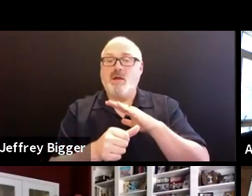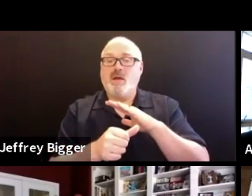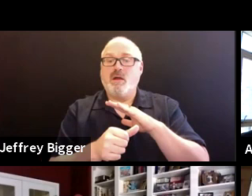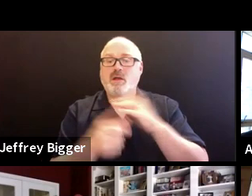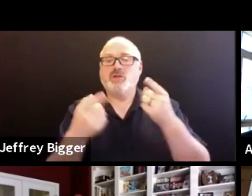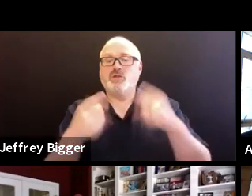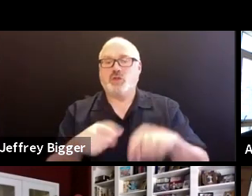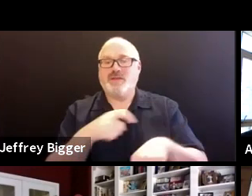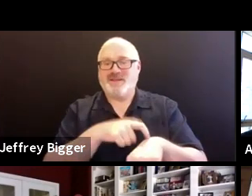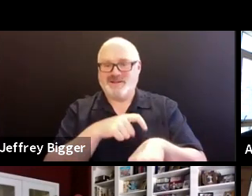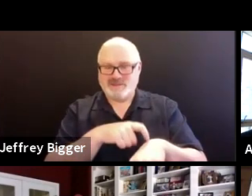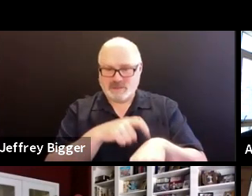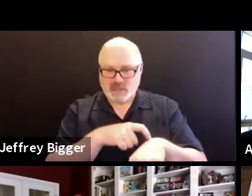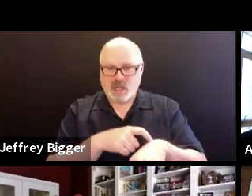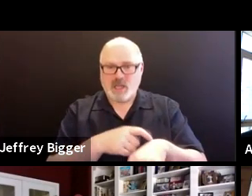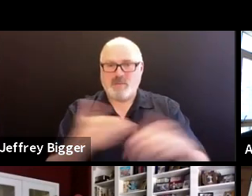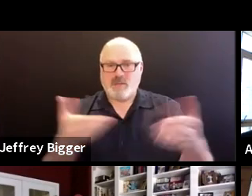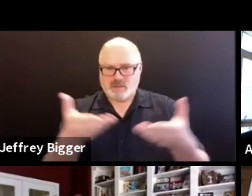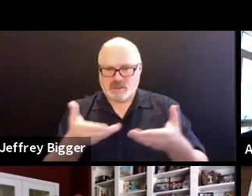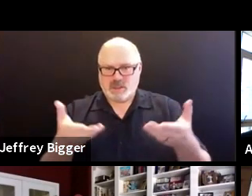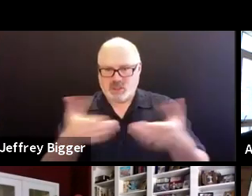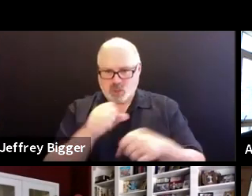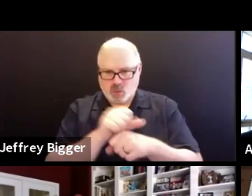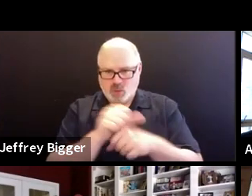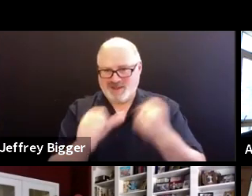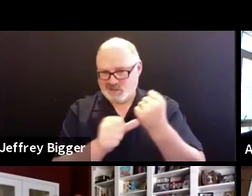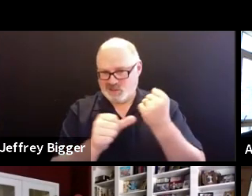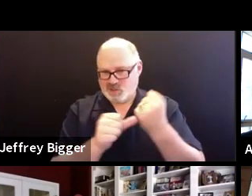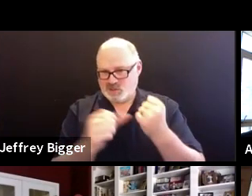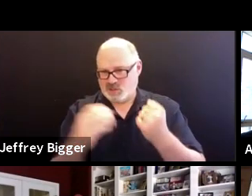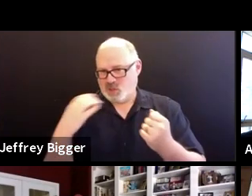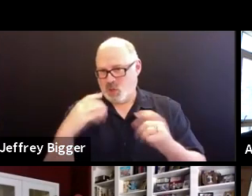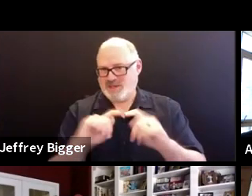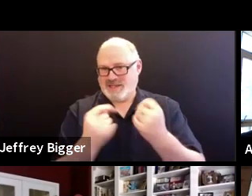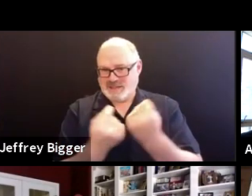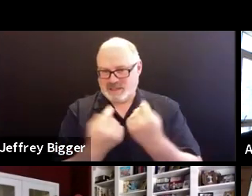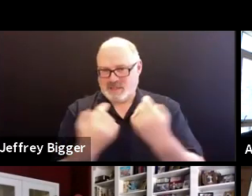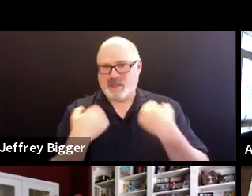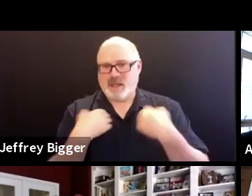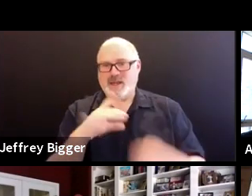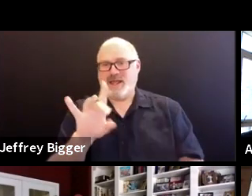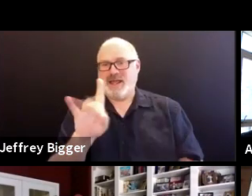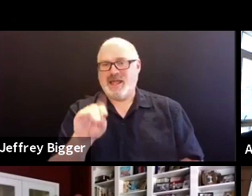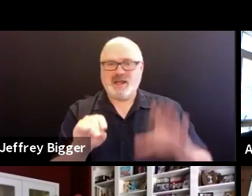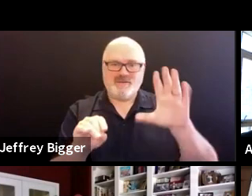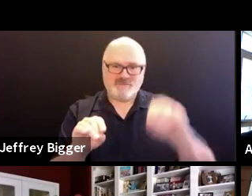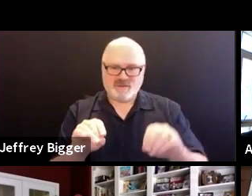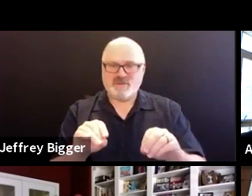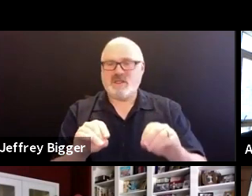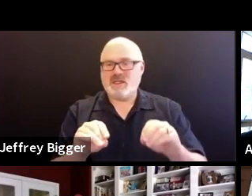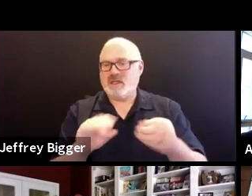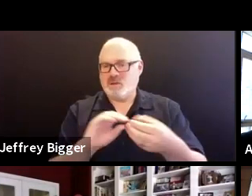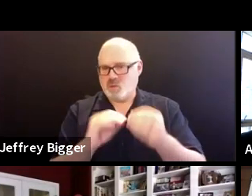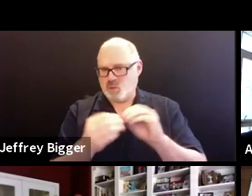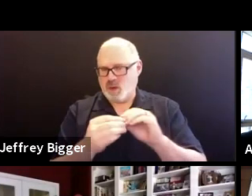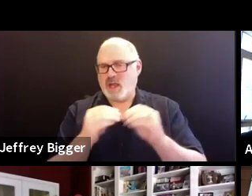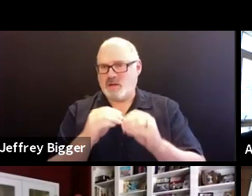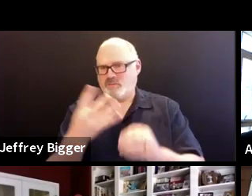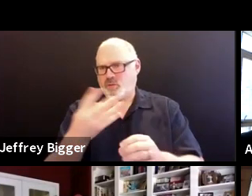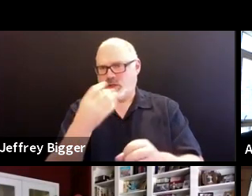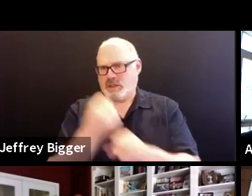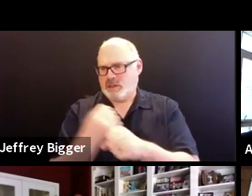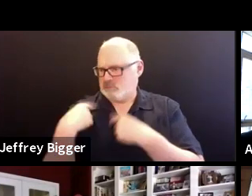During the period of time that he's been the associate coach, the team's had an 80-50 record over those past 4